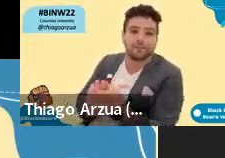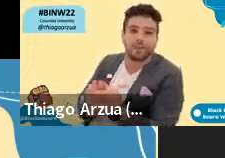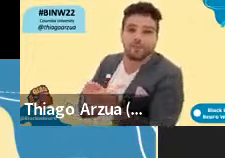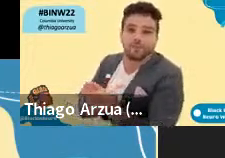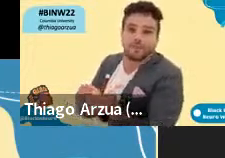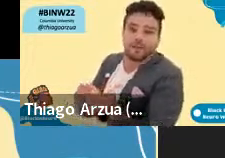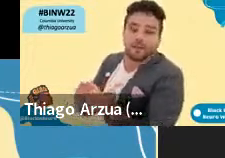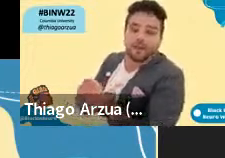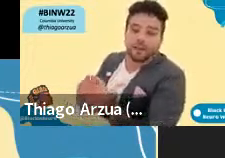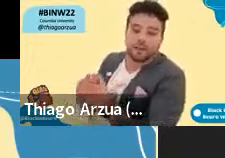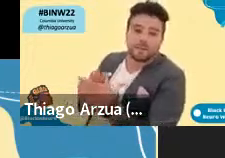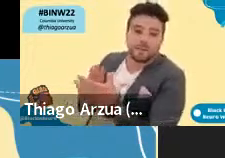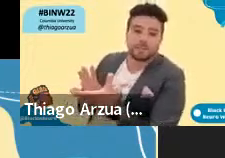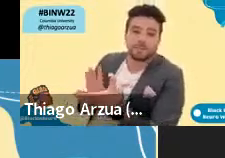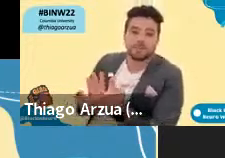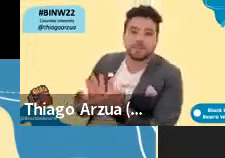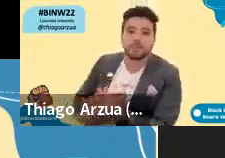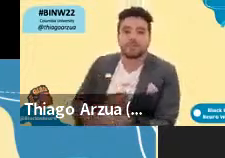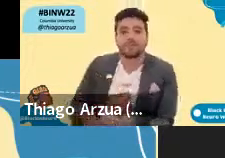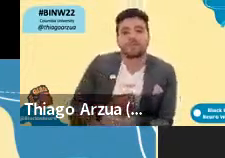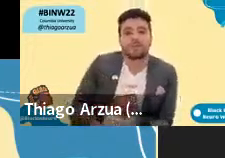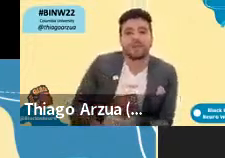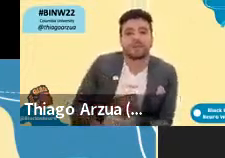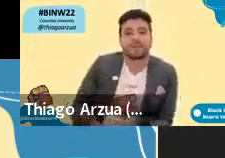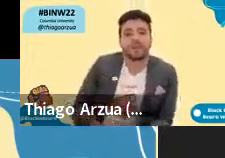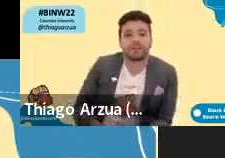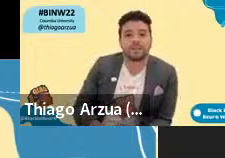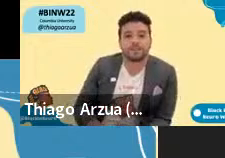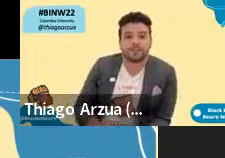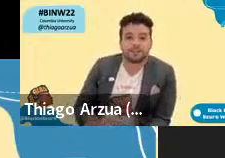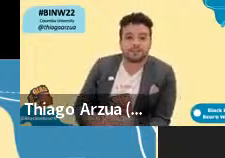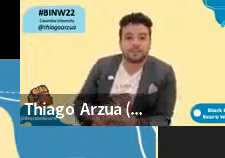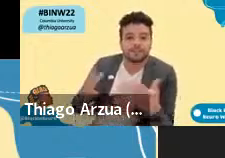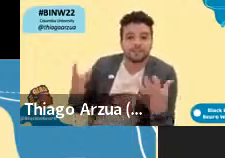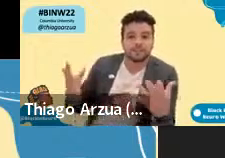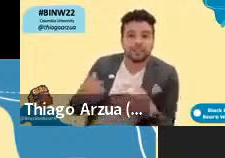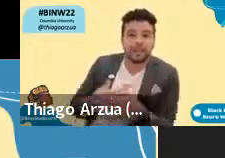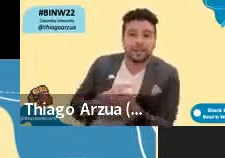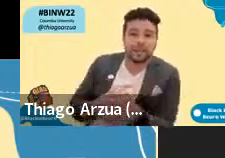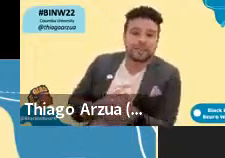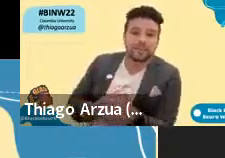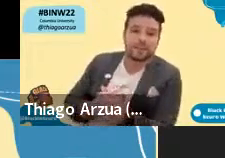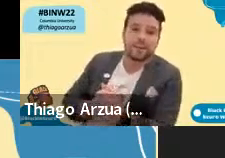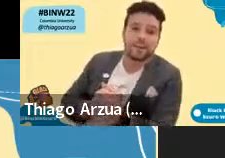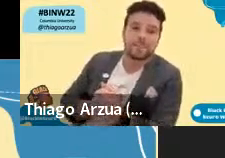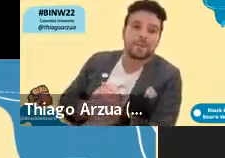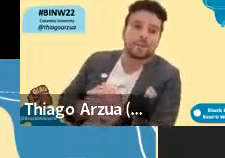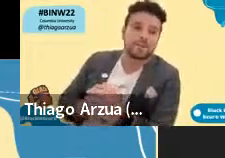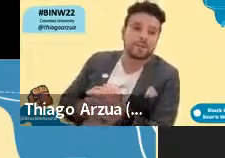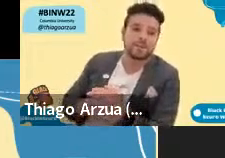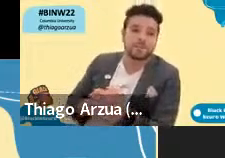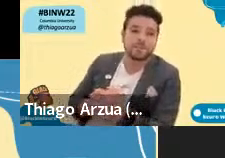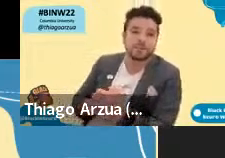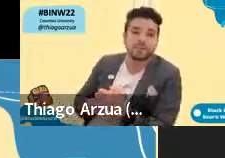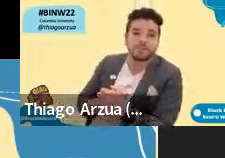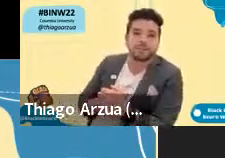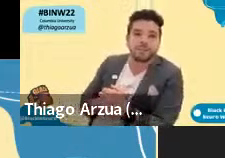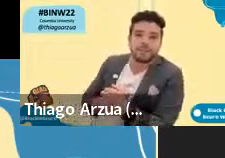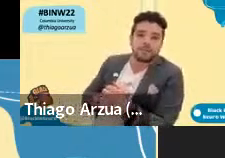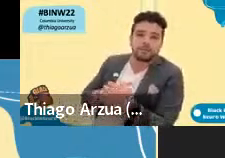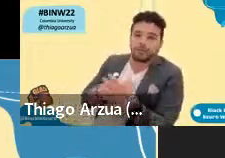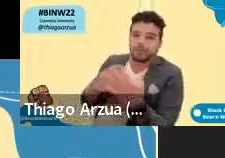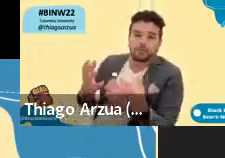Lenape First People. As Paige mentioned before, there's this myth that Dutch purchased Manhattan Island for the Lenape in